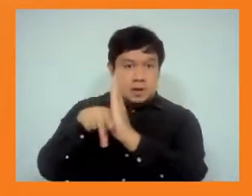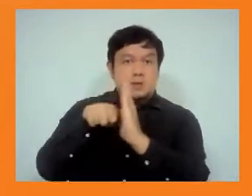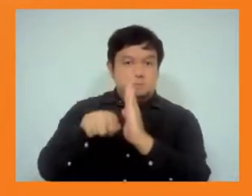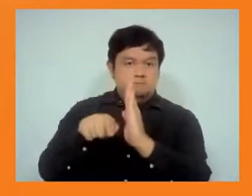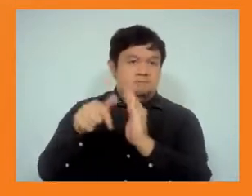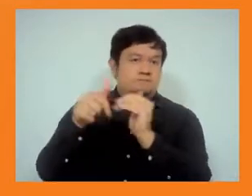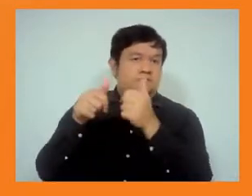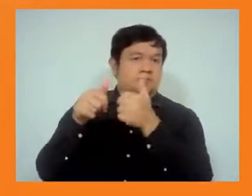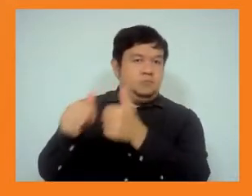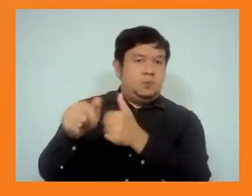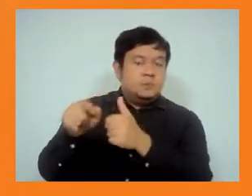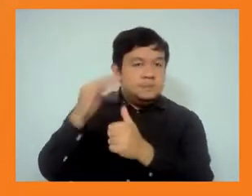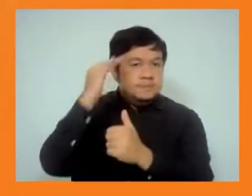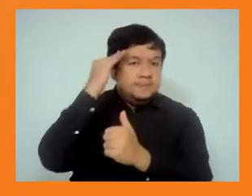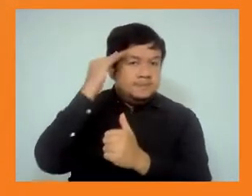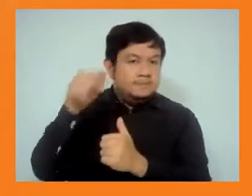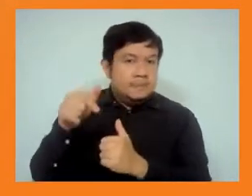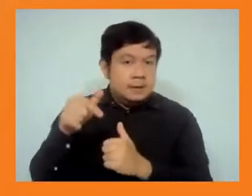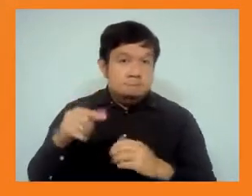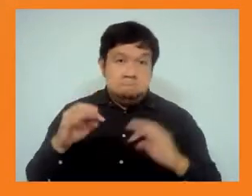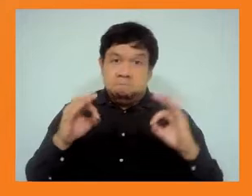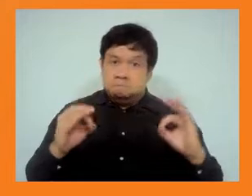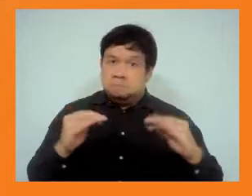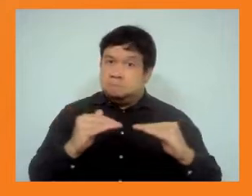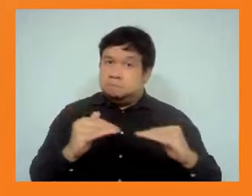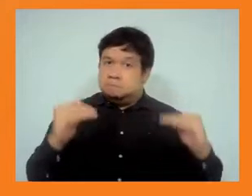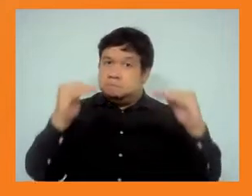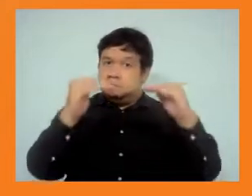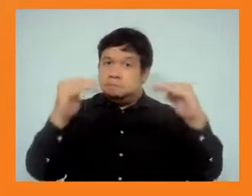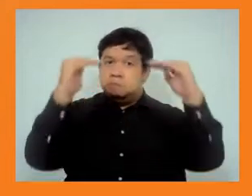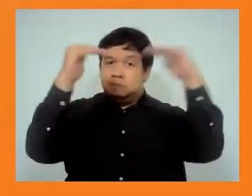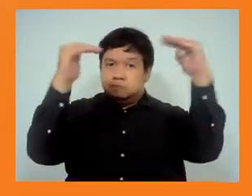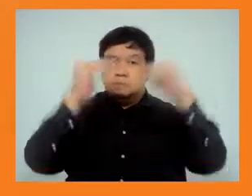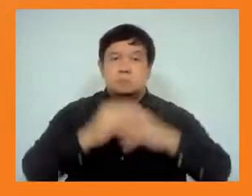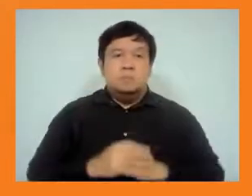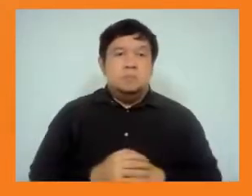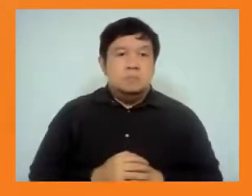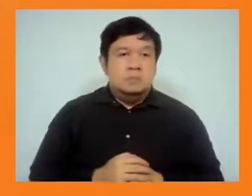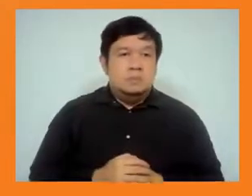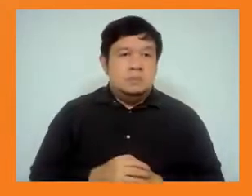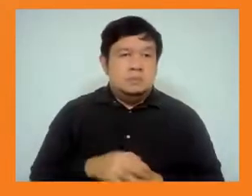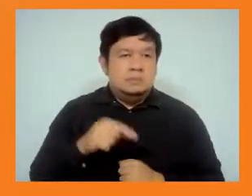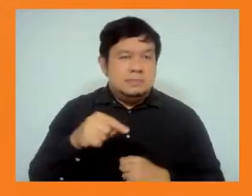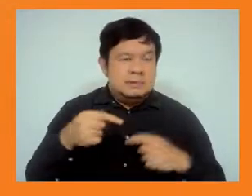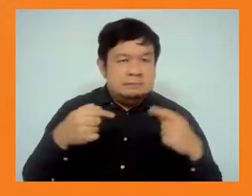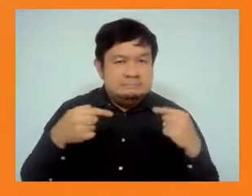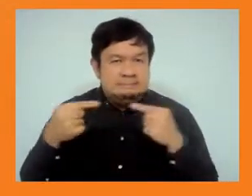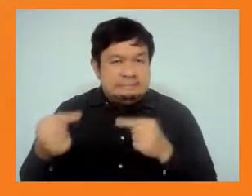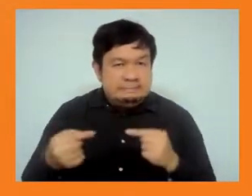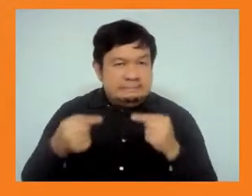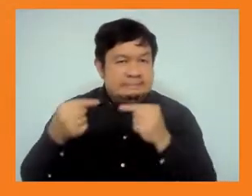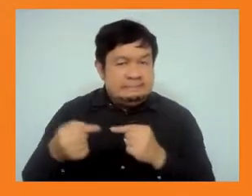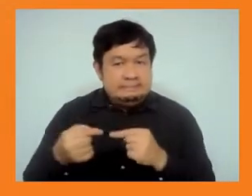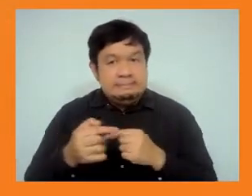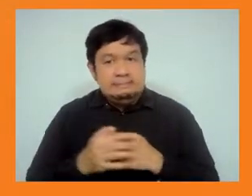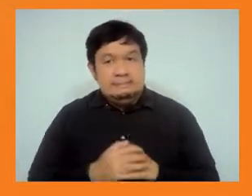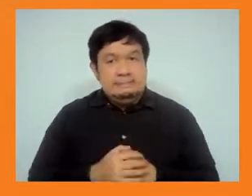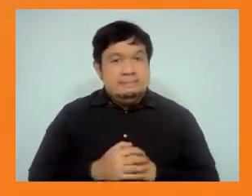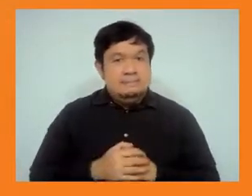Thanks very much, Ryan. And I really want to appreciate the inputs from all the speakers that have just gone